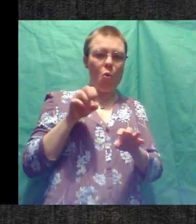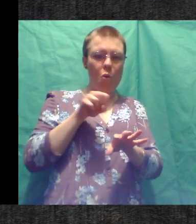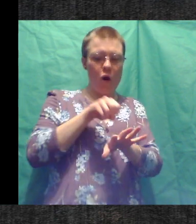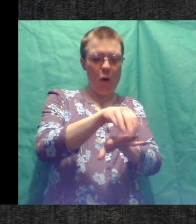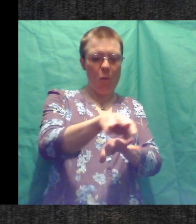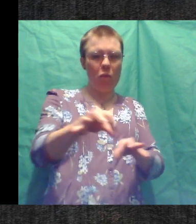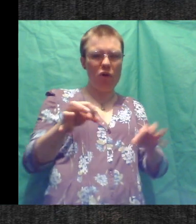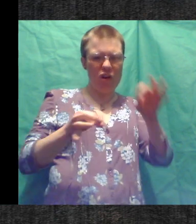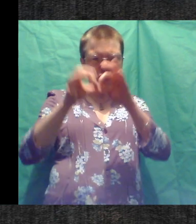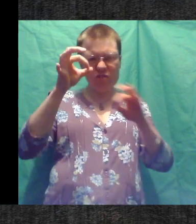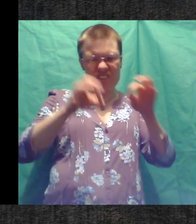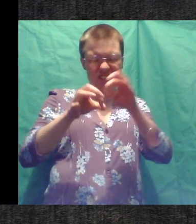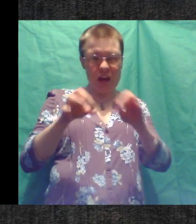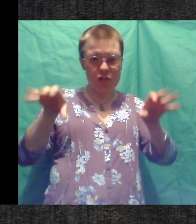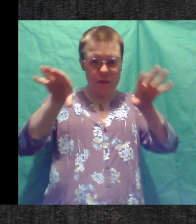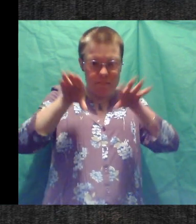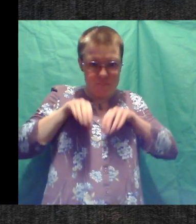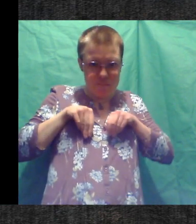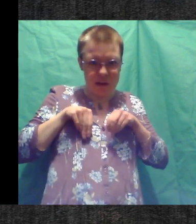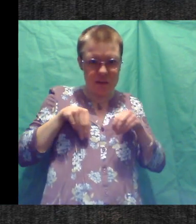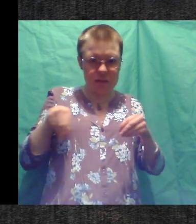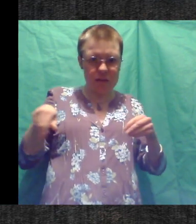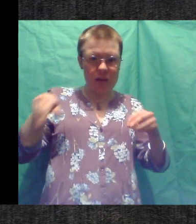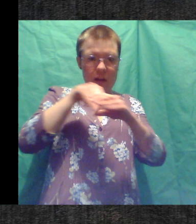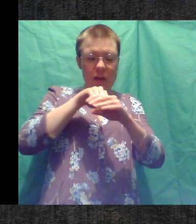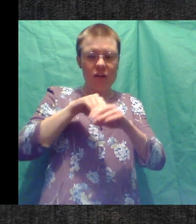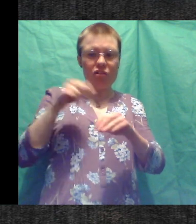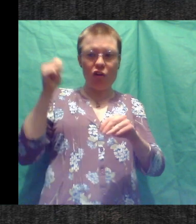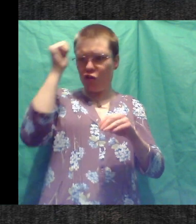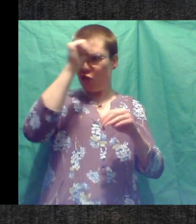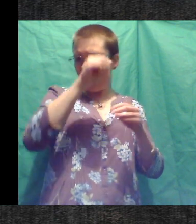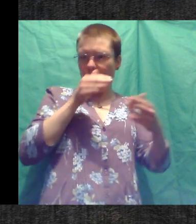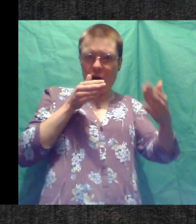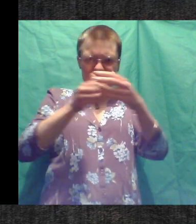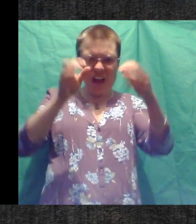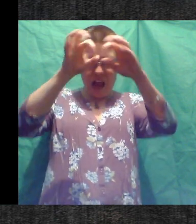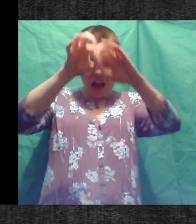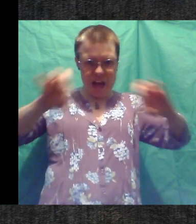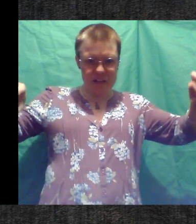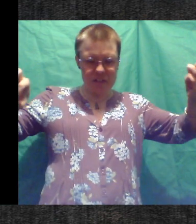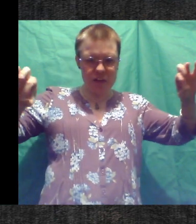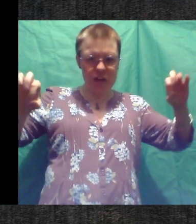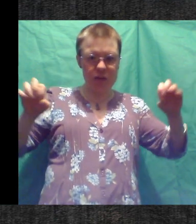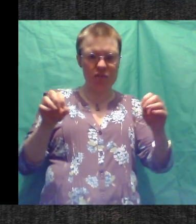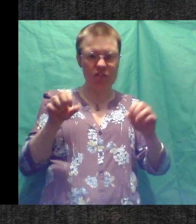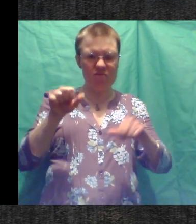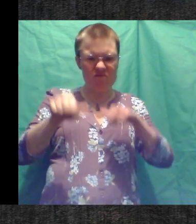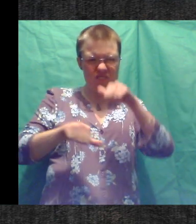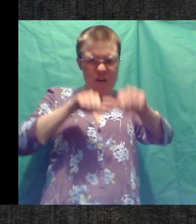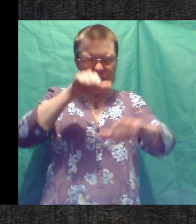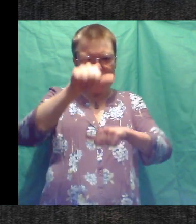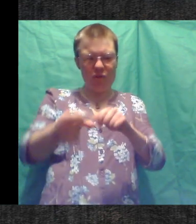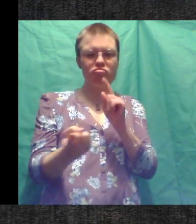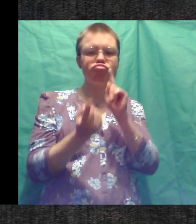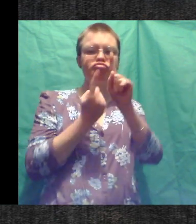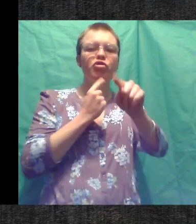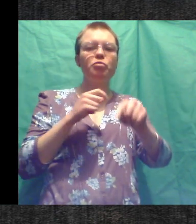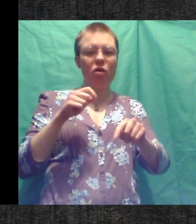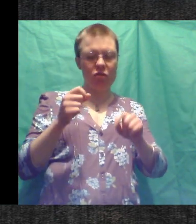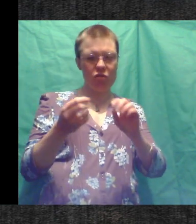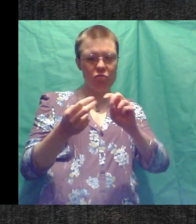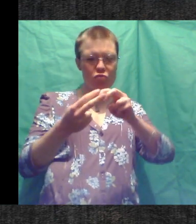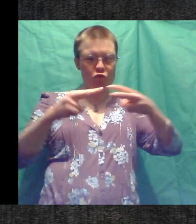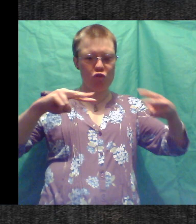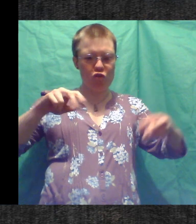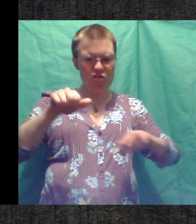body. Foxdie contains smart enzymes created through protein engineering. They're programmed to respond to specific